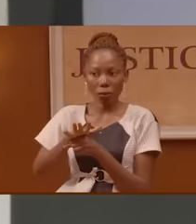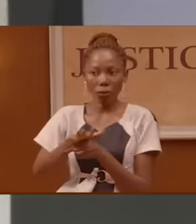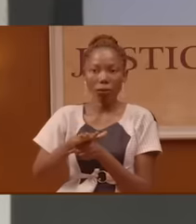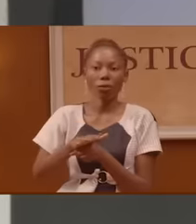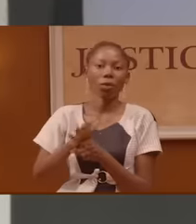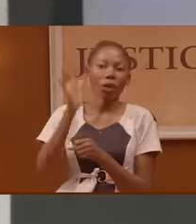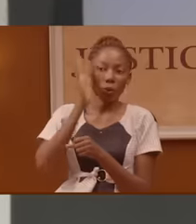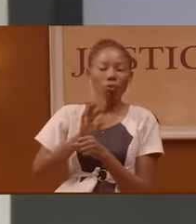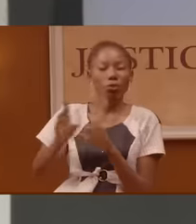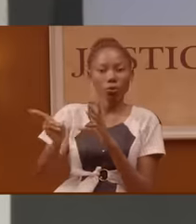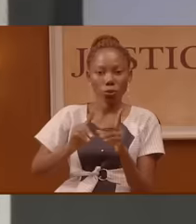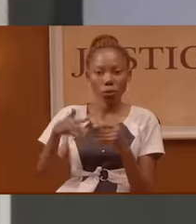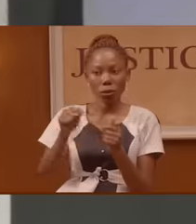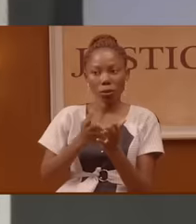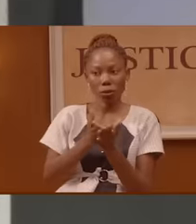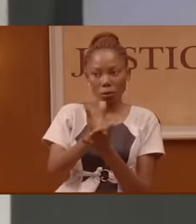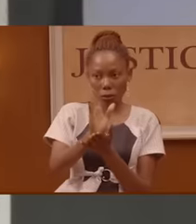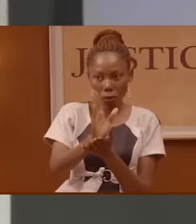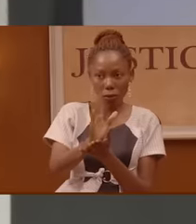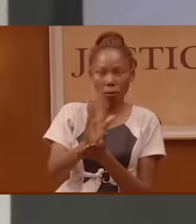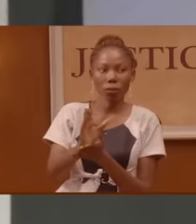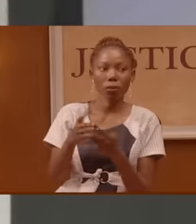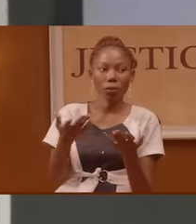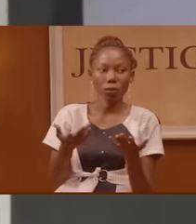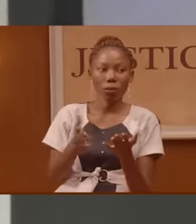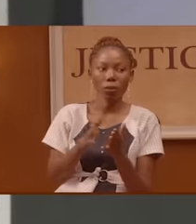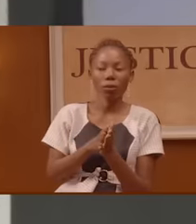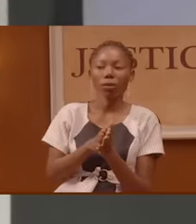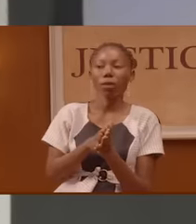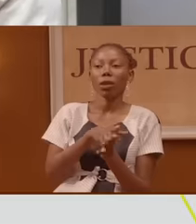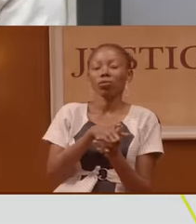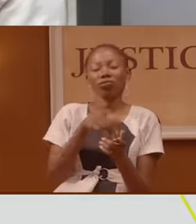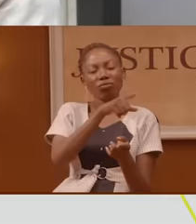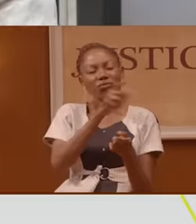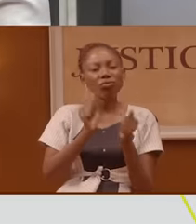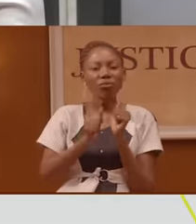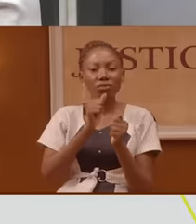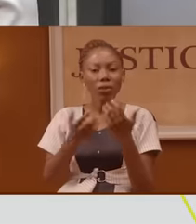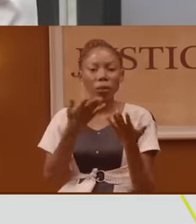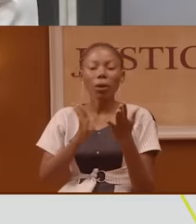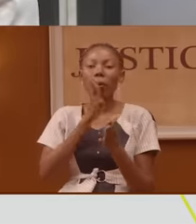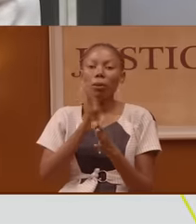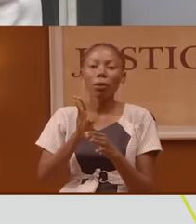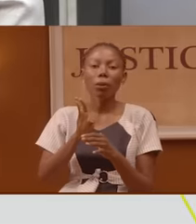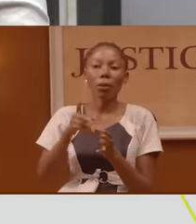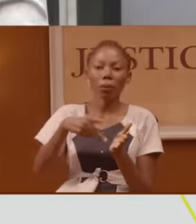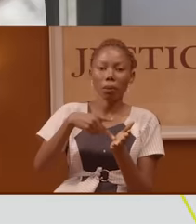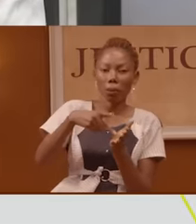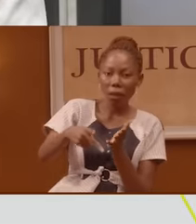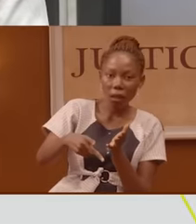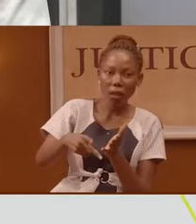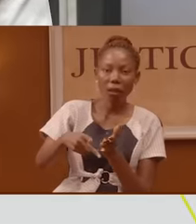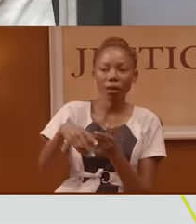the rightful thing because that was what he told me. What do you mean by rightful thing? Oh, yes, like pay my bride price